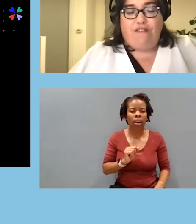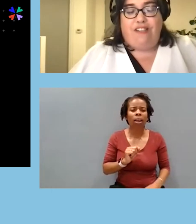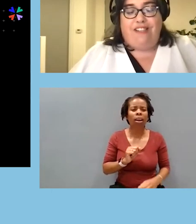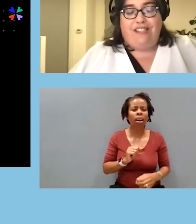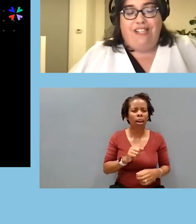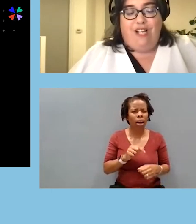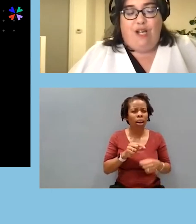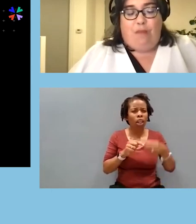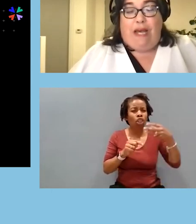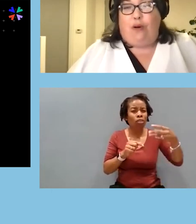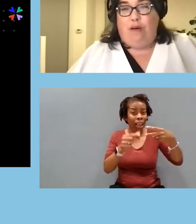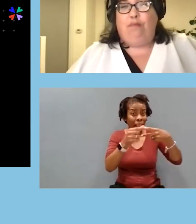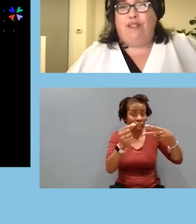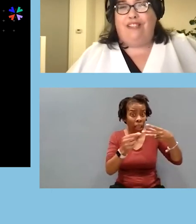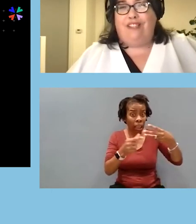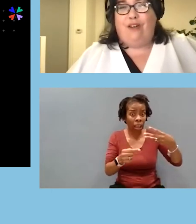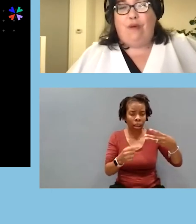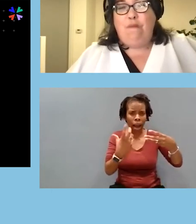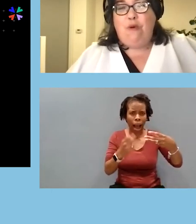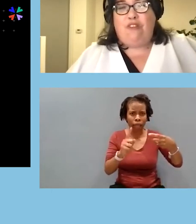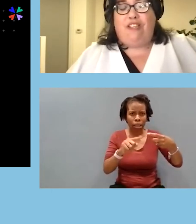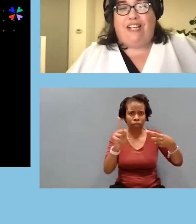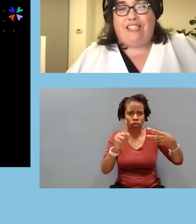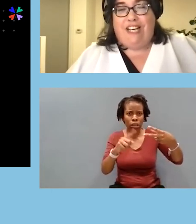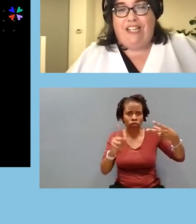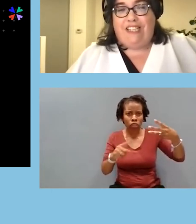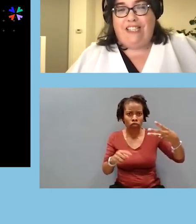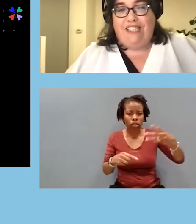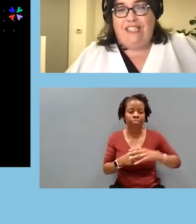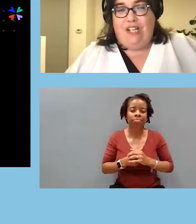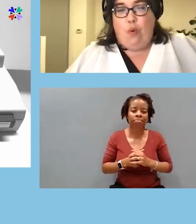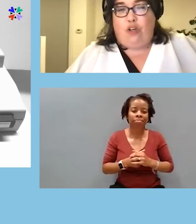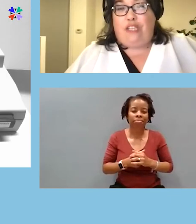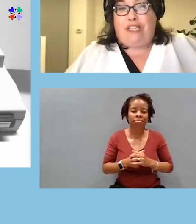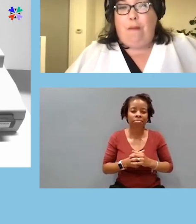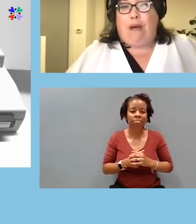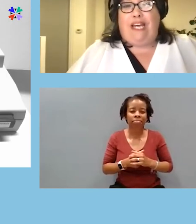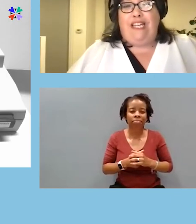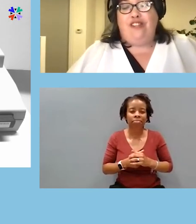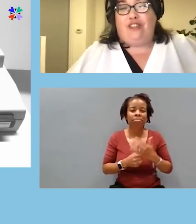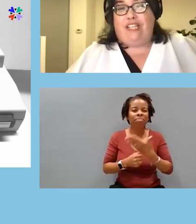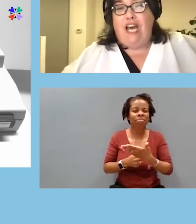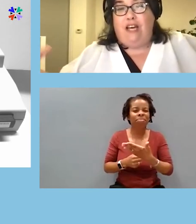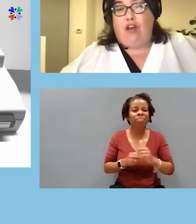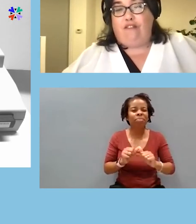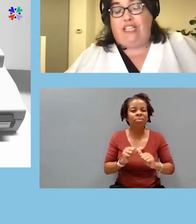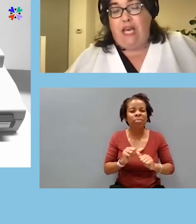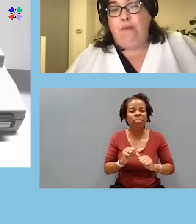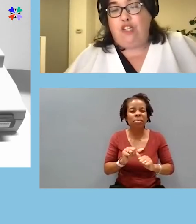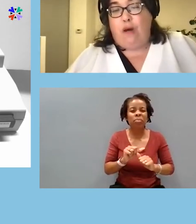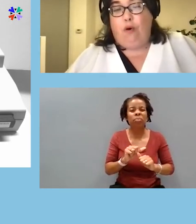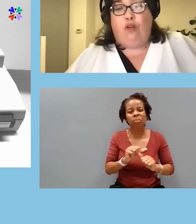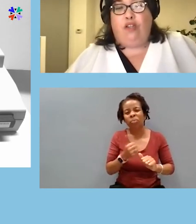different outcomes. So if we move to the next slide, we're going to get back into this kind of, I've had